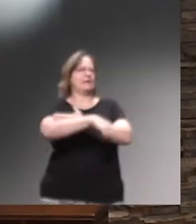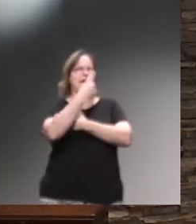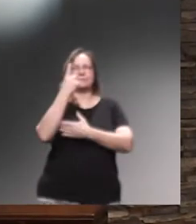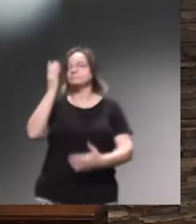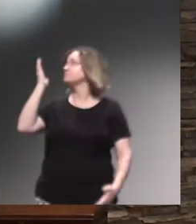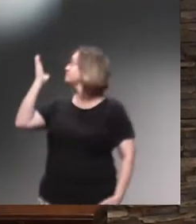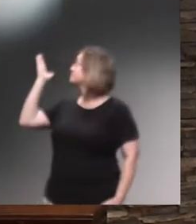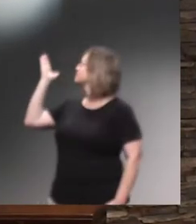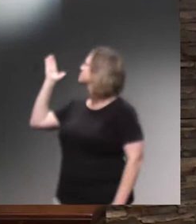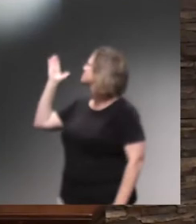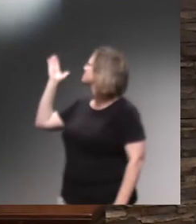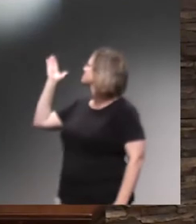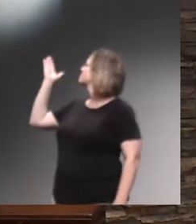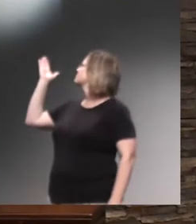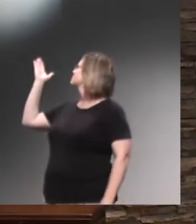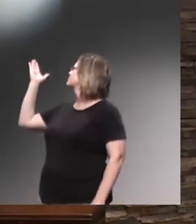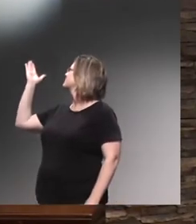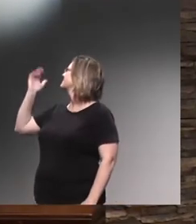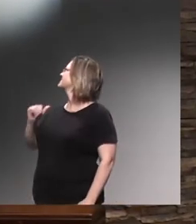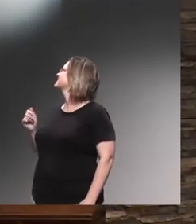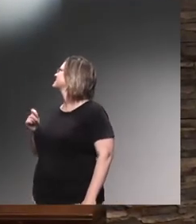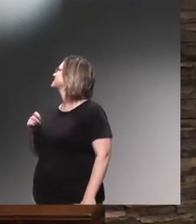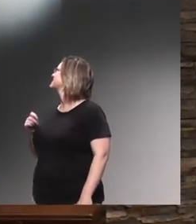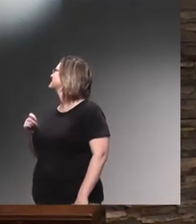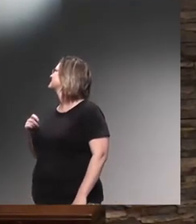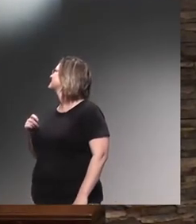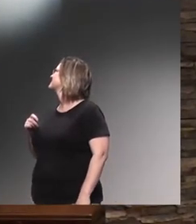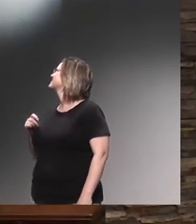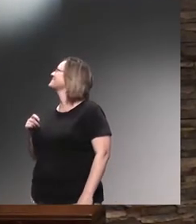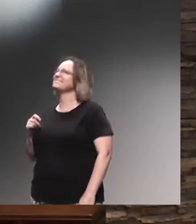there's the first picture here.